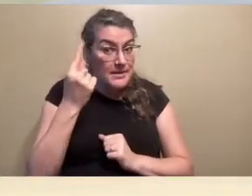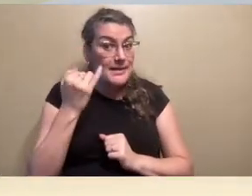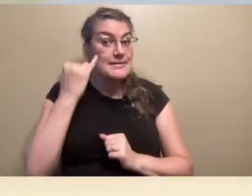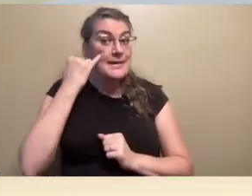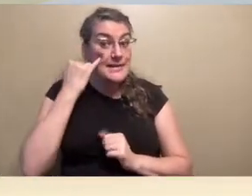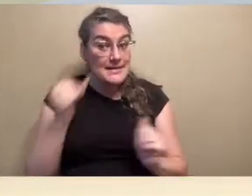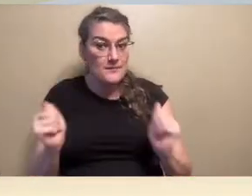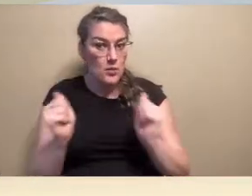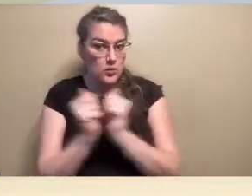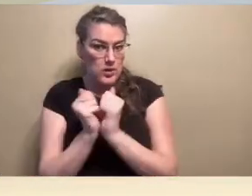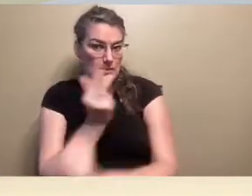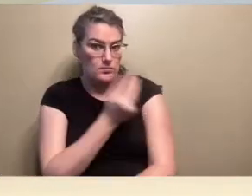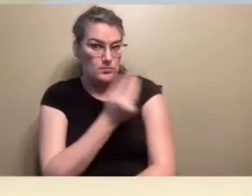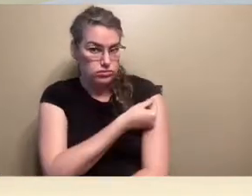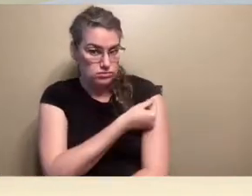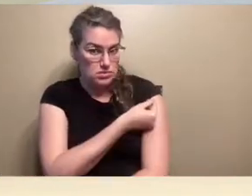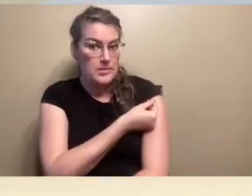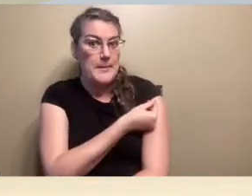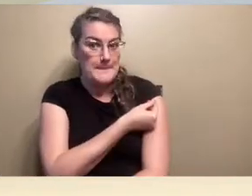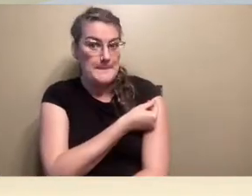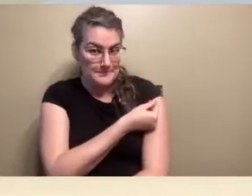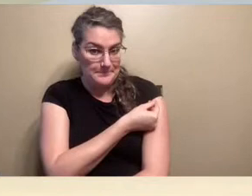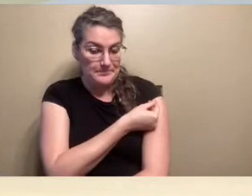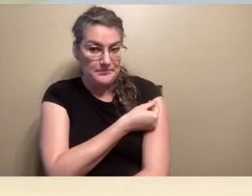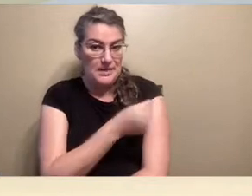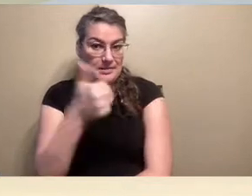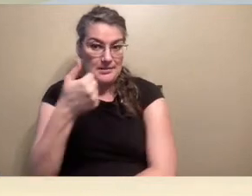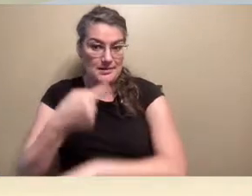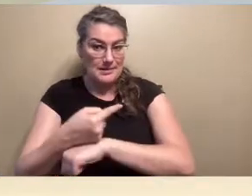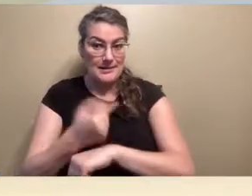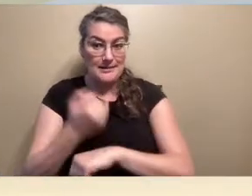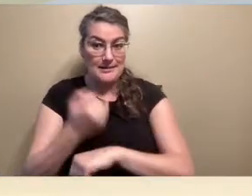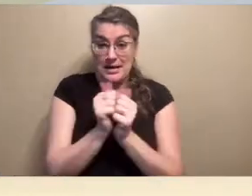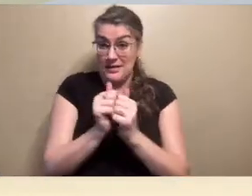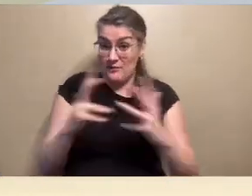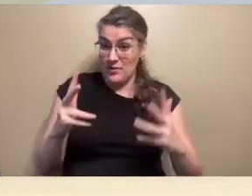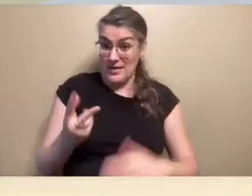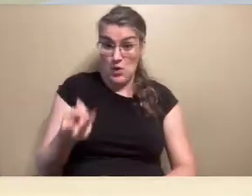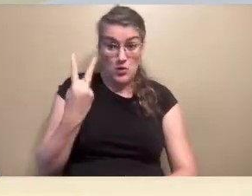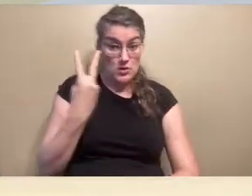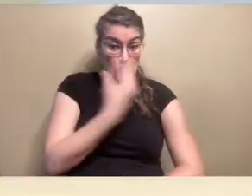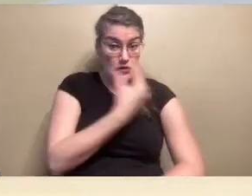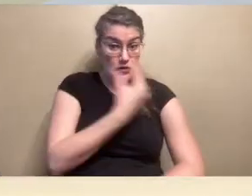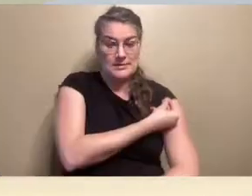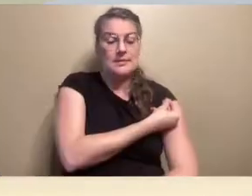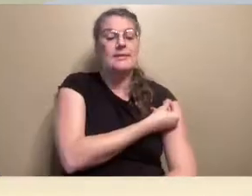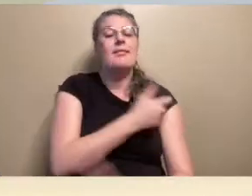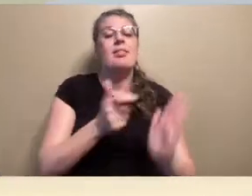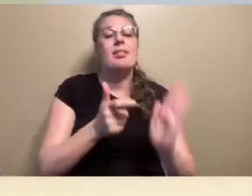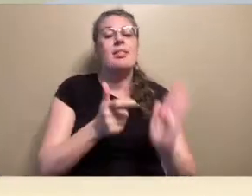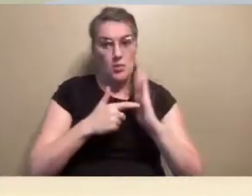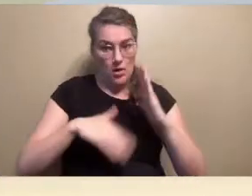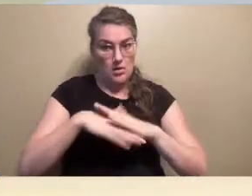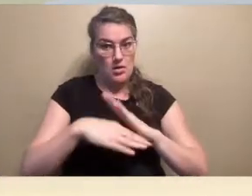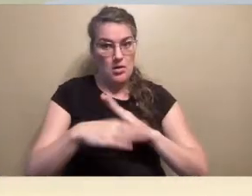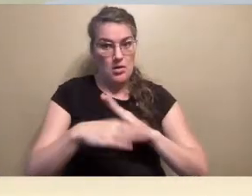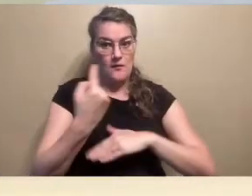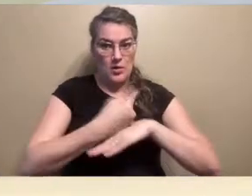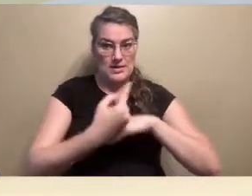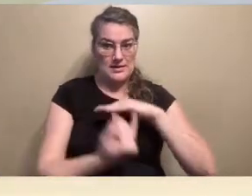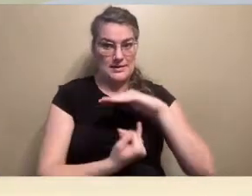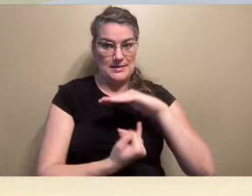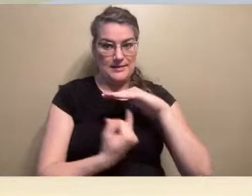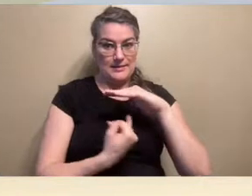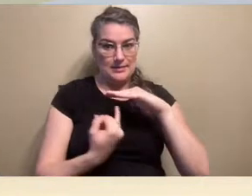partially vaccinated, the 14 days remains important because there's that incubation period that lasts longer and over